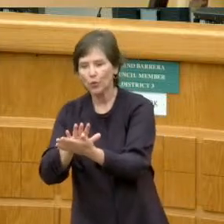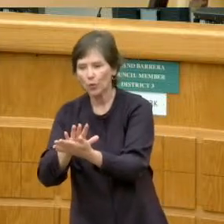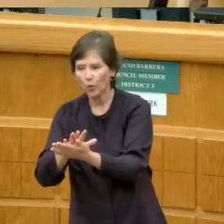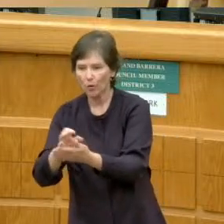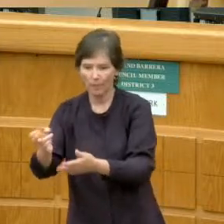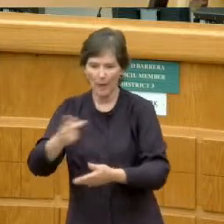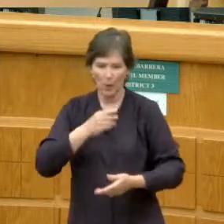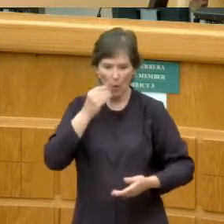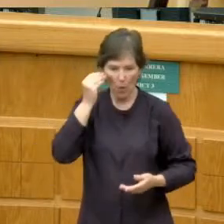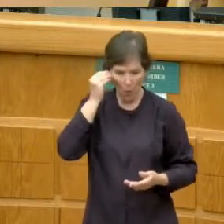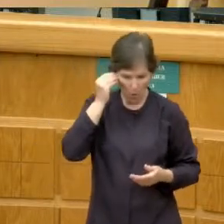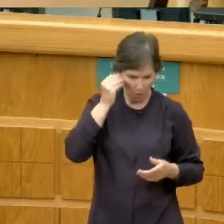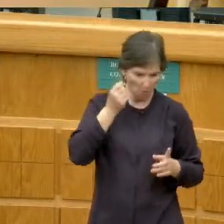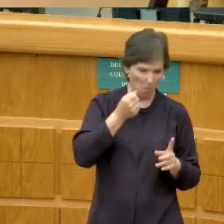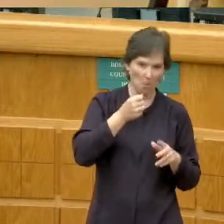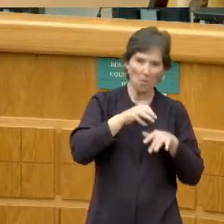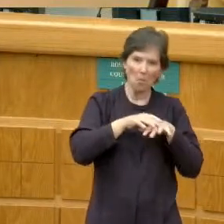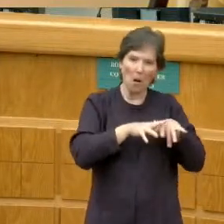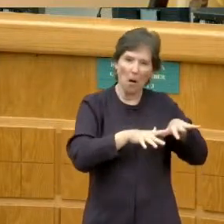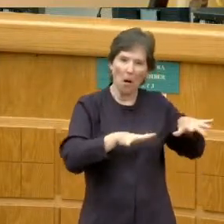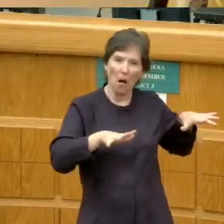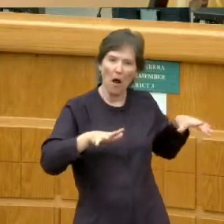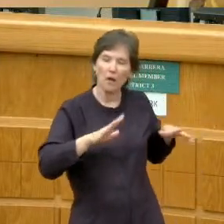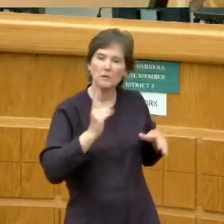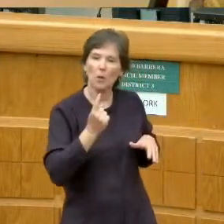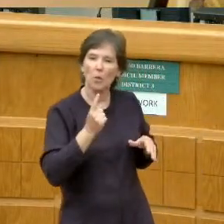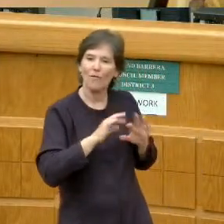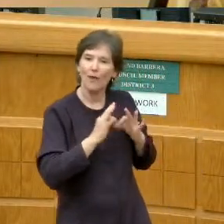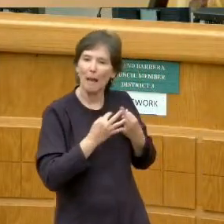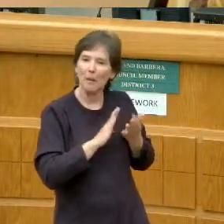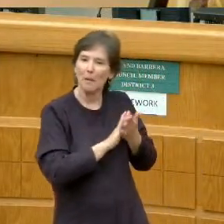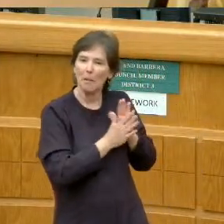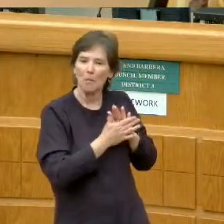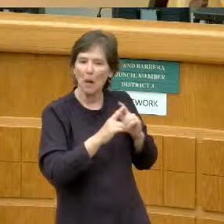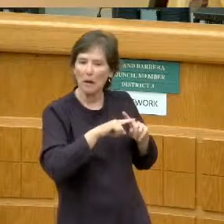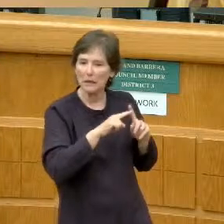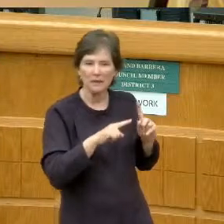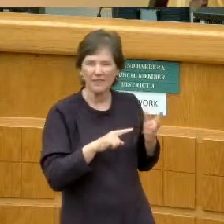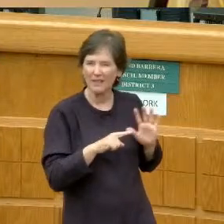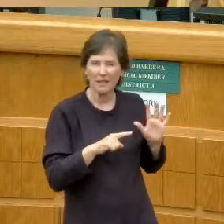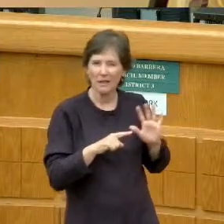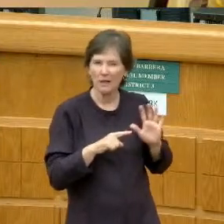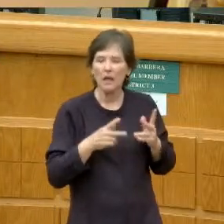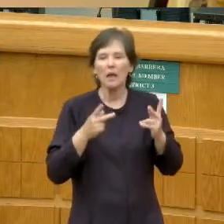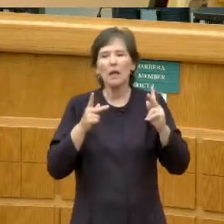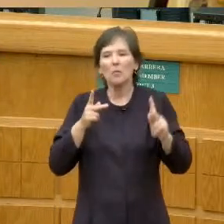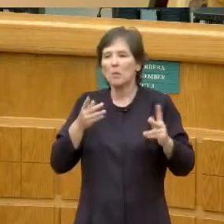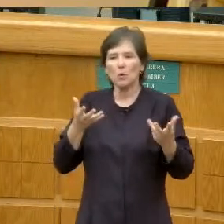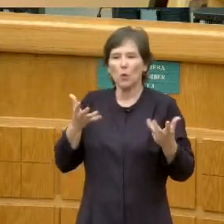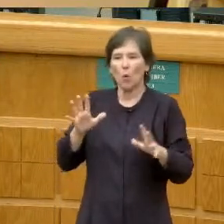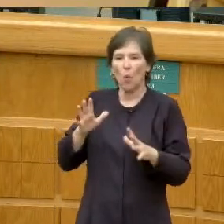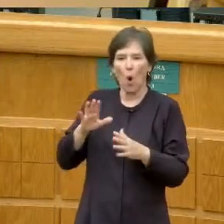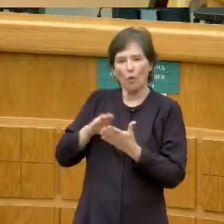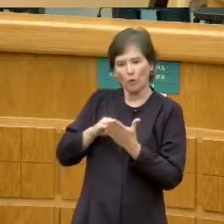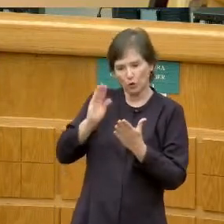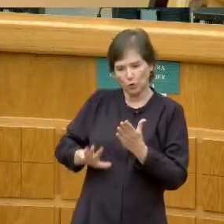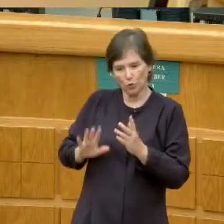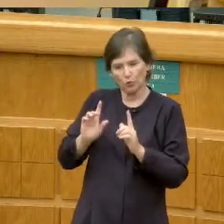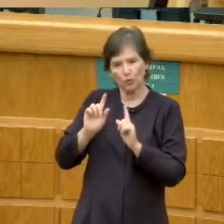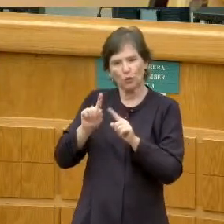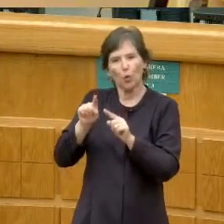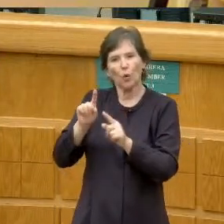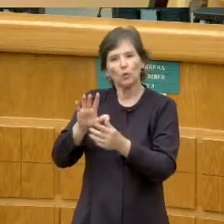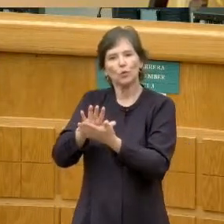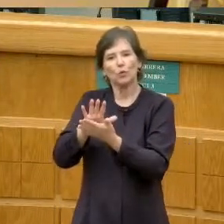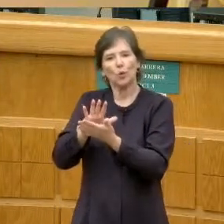positive from being exposed at the school. Nobody wants to send their student to school and they come back and they have no